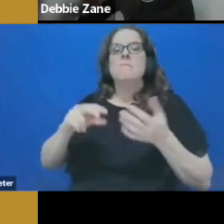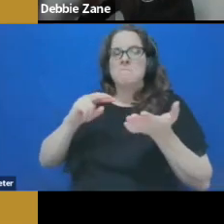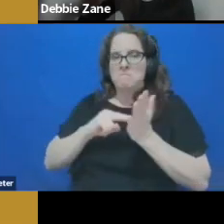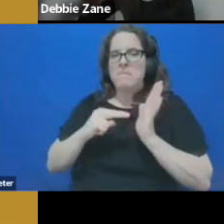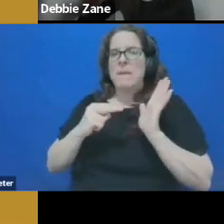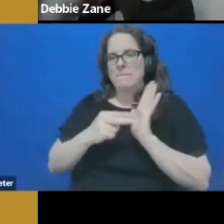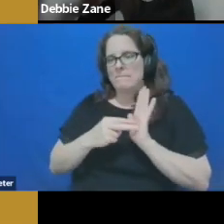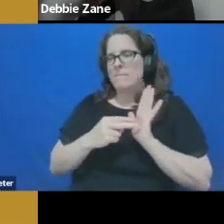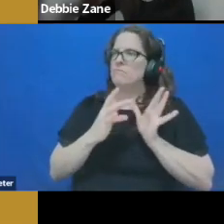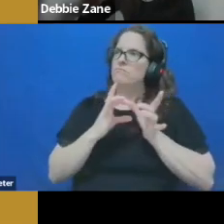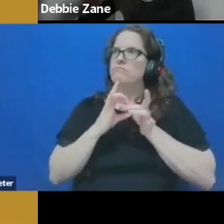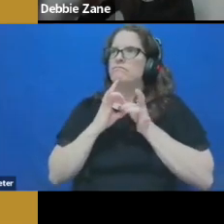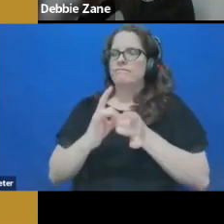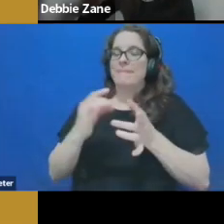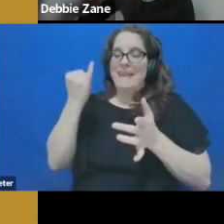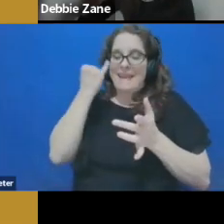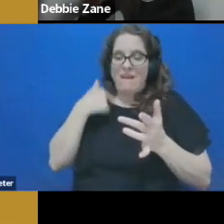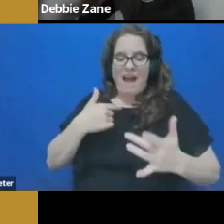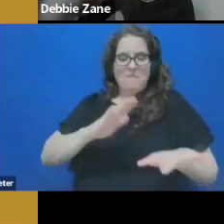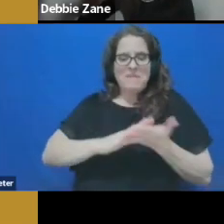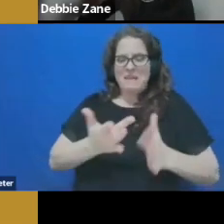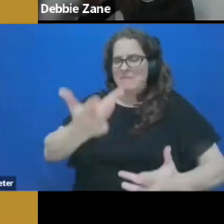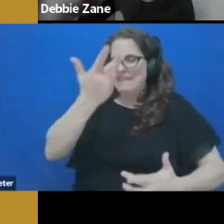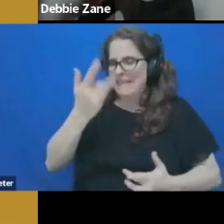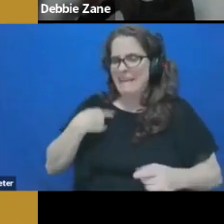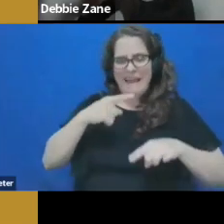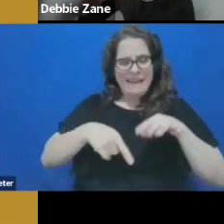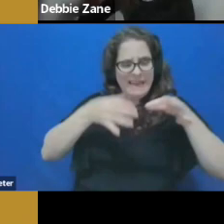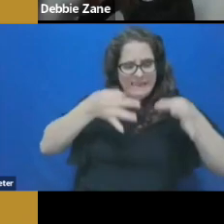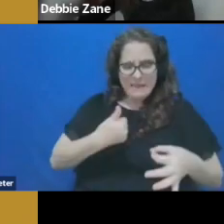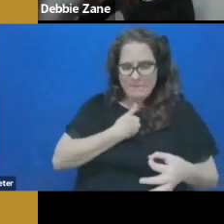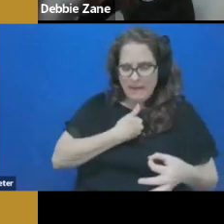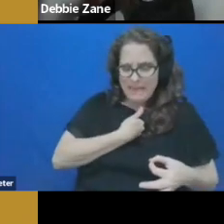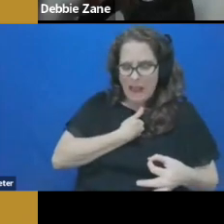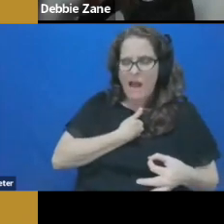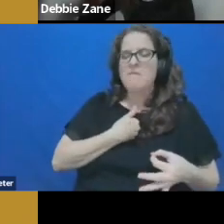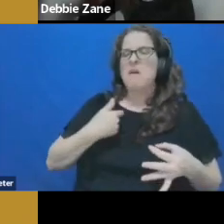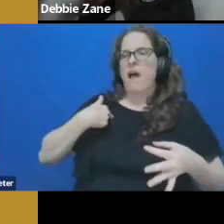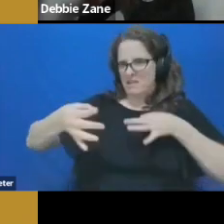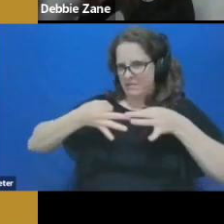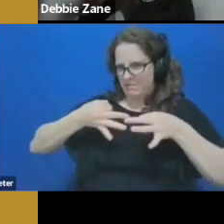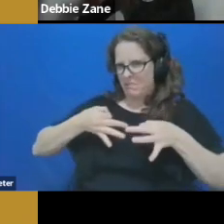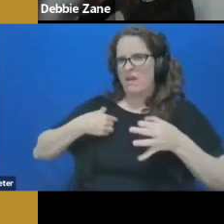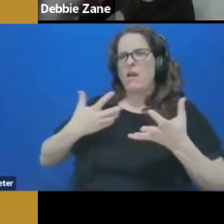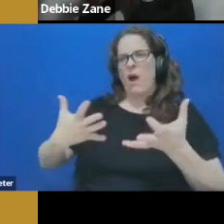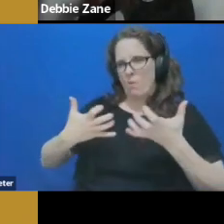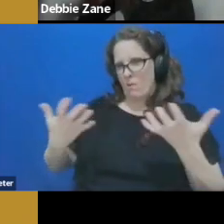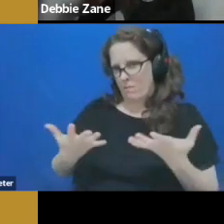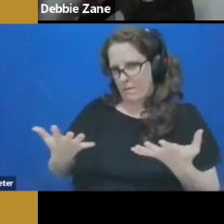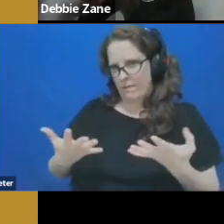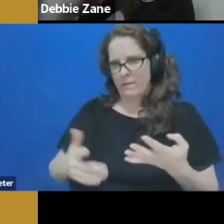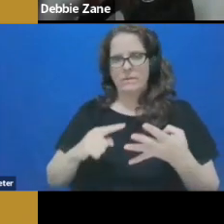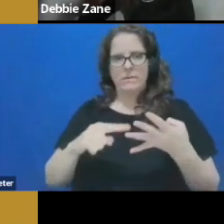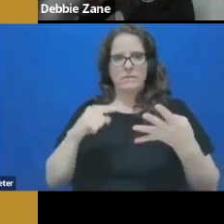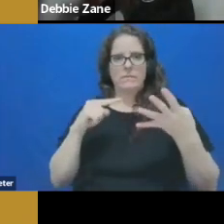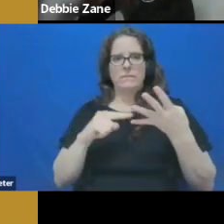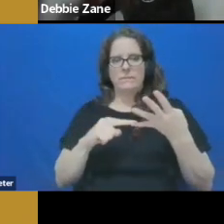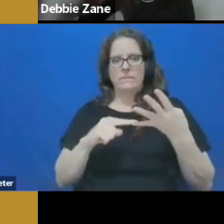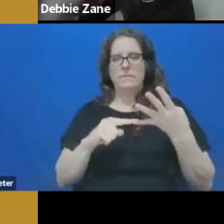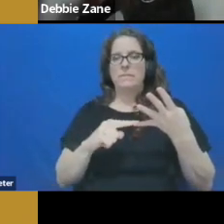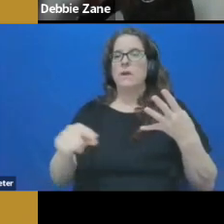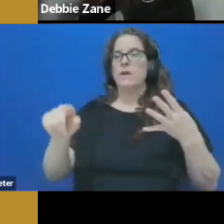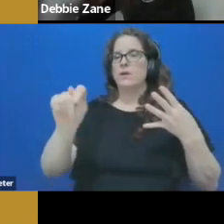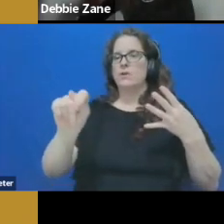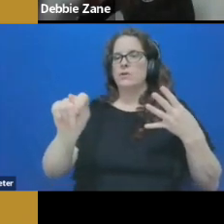authority for a disabled person. And finally, an often overlooked part of an estate or financial plan is